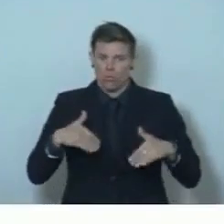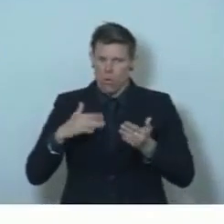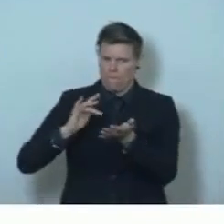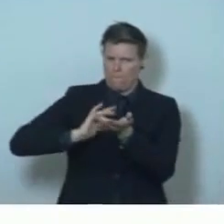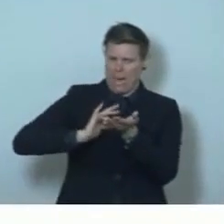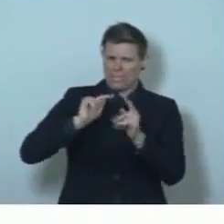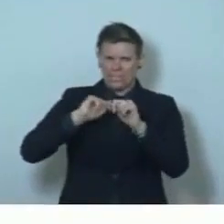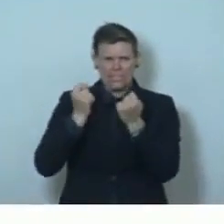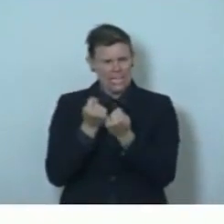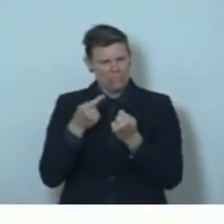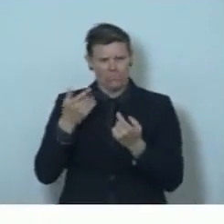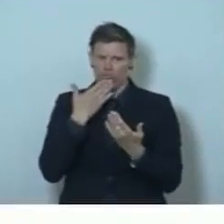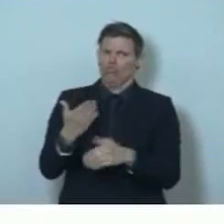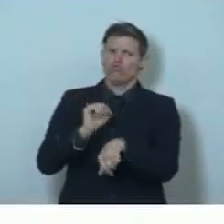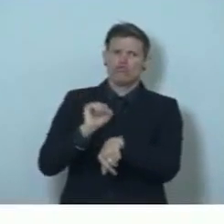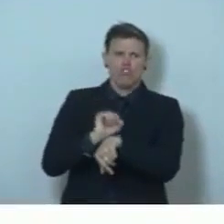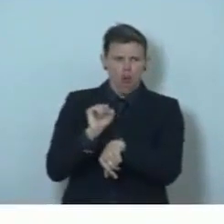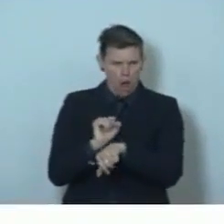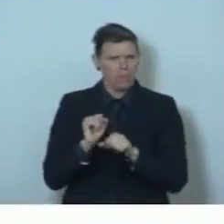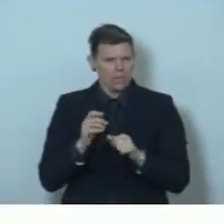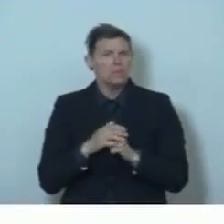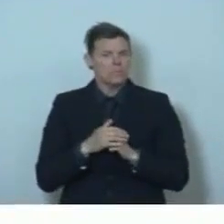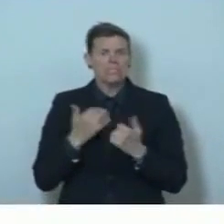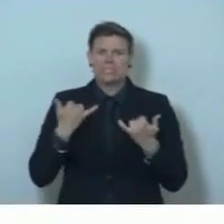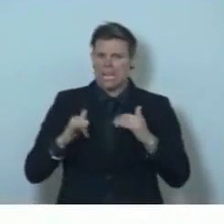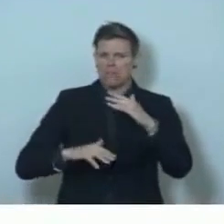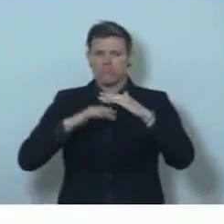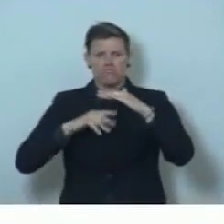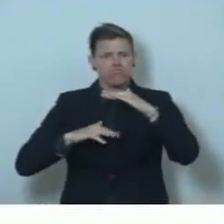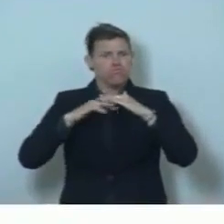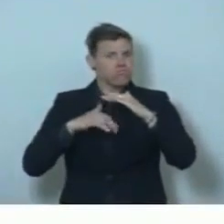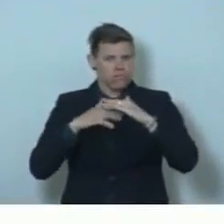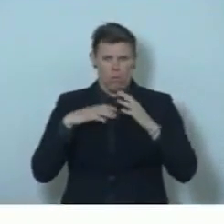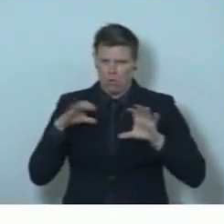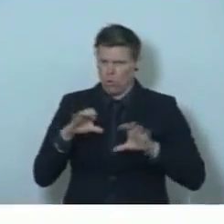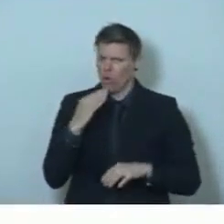we still have capacity. So we're good with the statewide healthcare system.